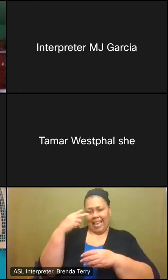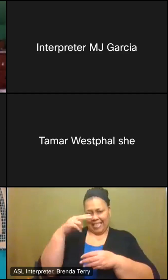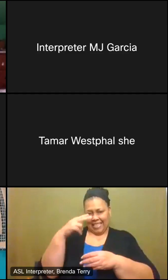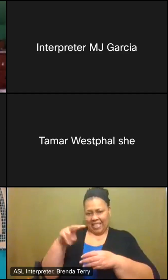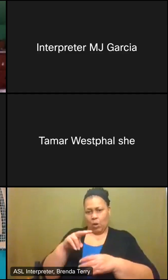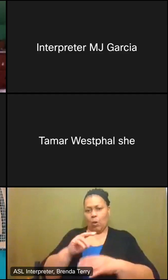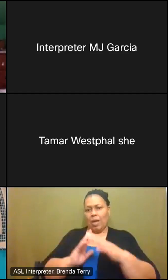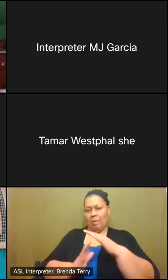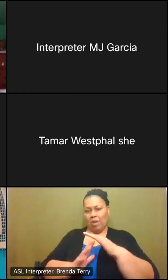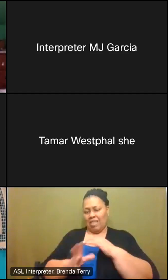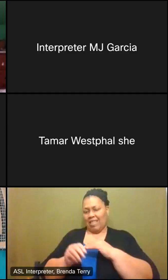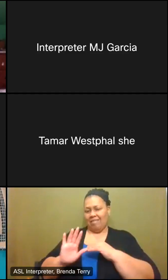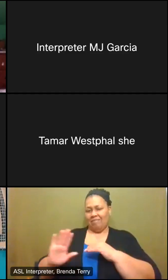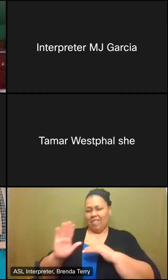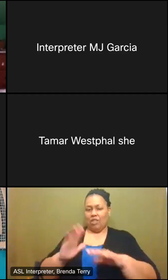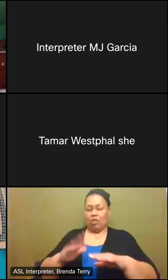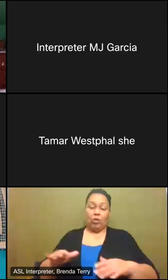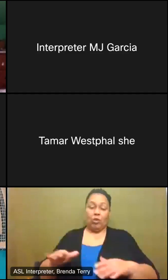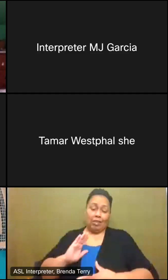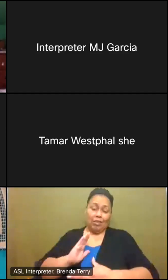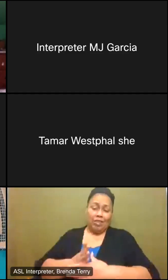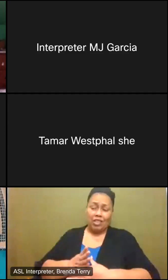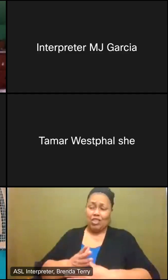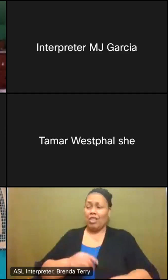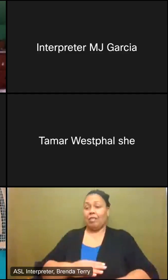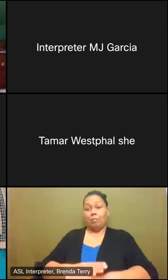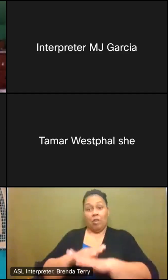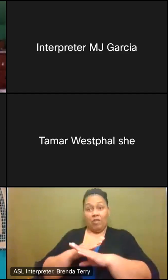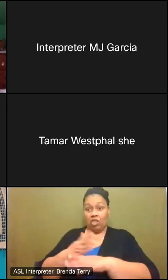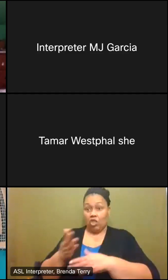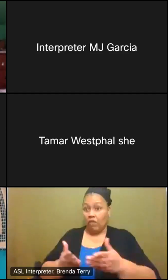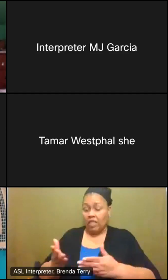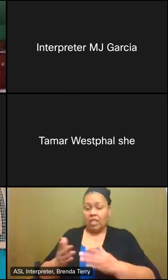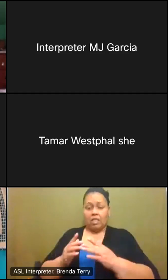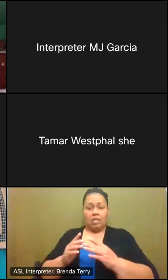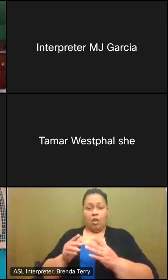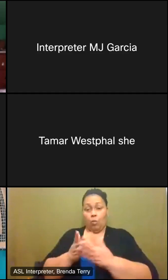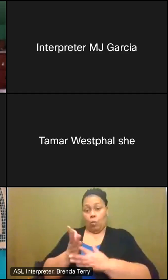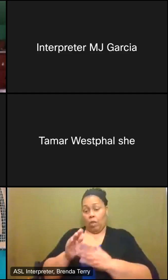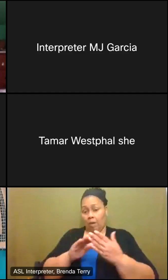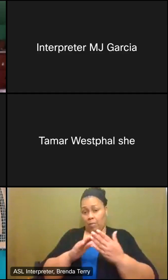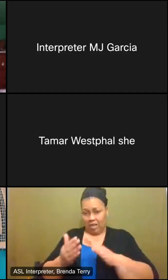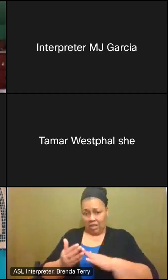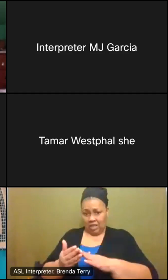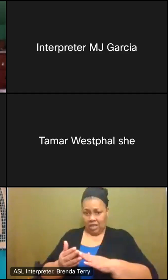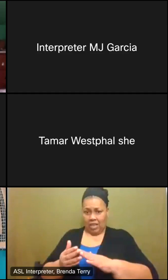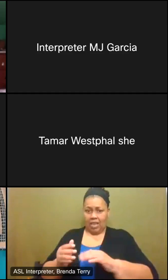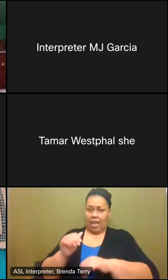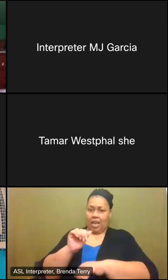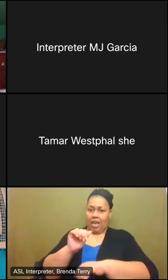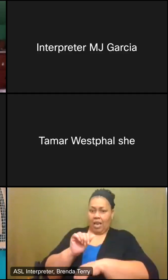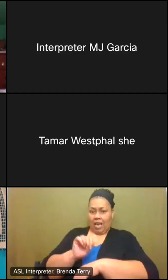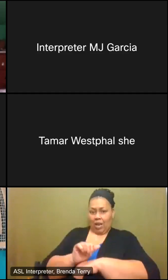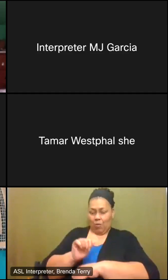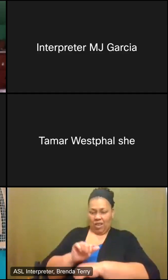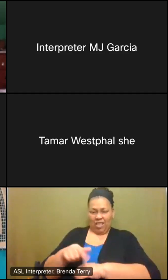direct intervention services to clients as well as prevention services throughout our community. I've worked at Enlace for about 14 years, and I've